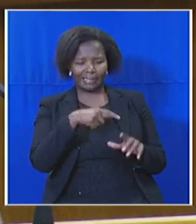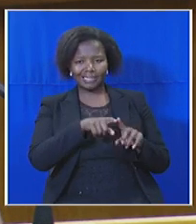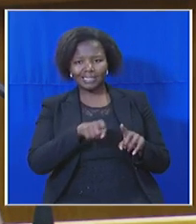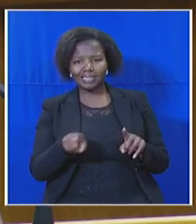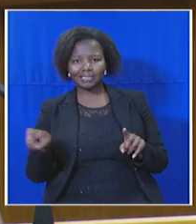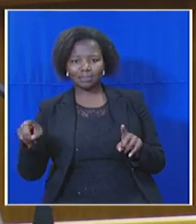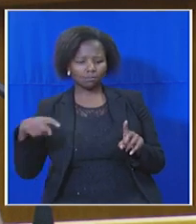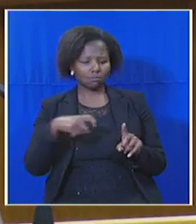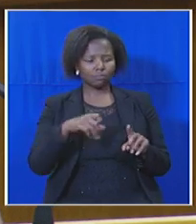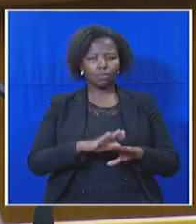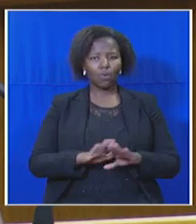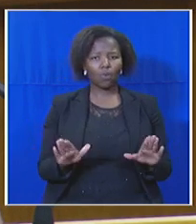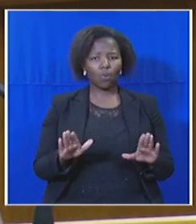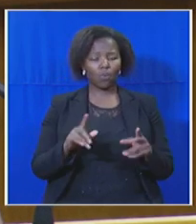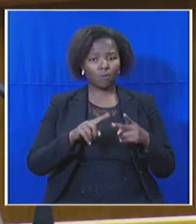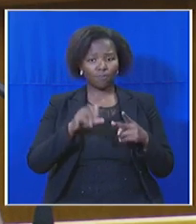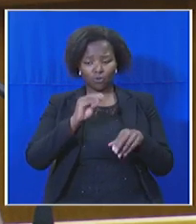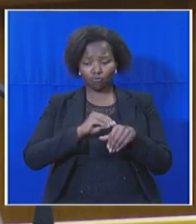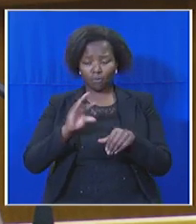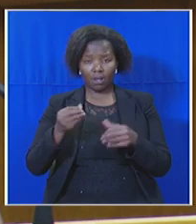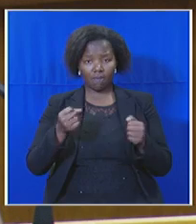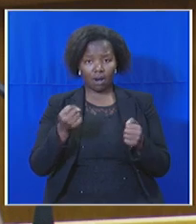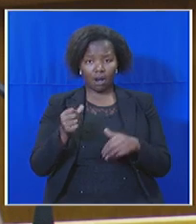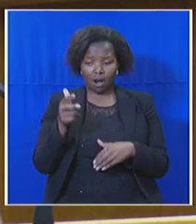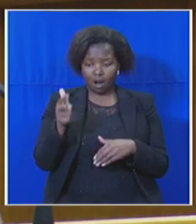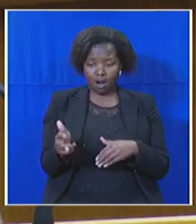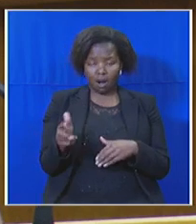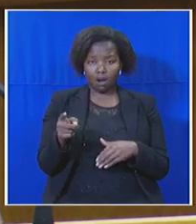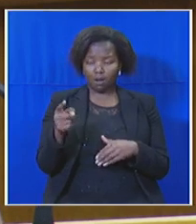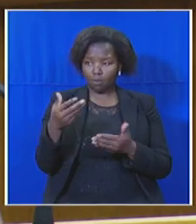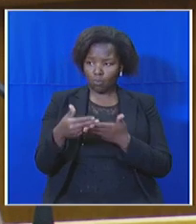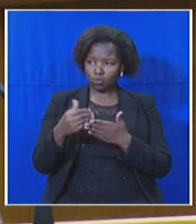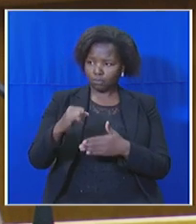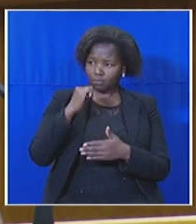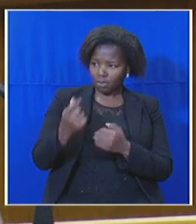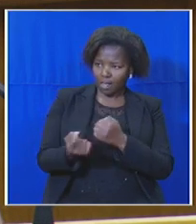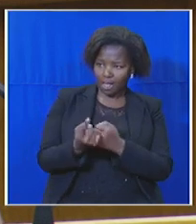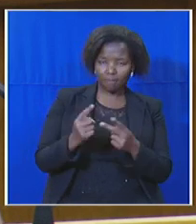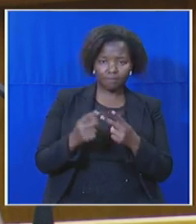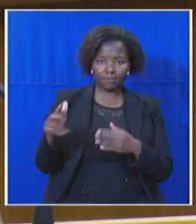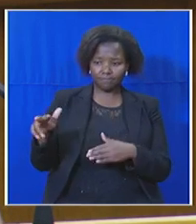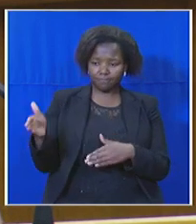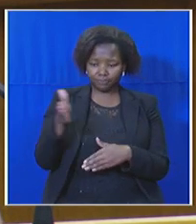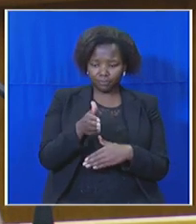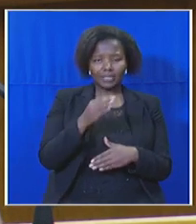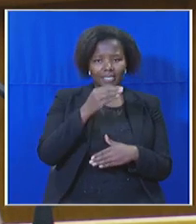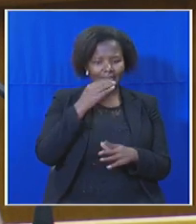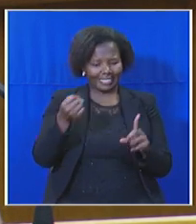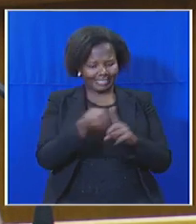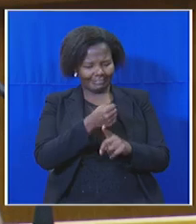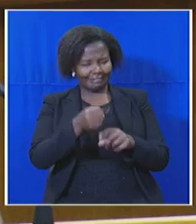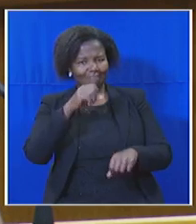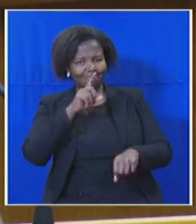them when there's trouble. If they are stopped at a roadblock, they expect to be robbed. If they are pulled aside, they expect to be manhandled, arrested